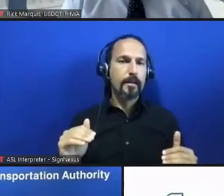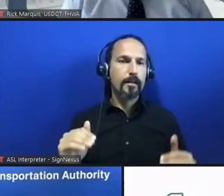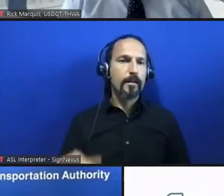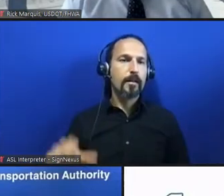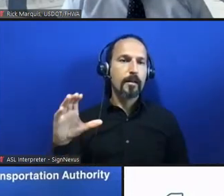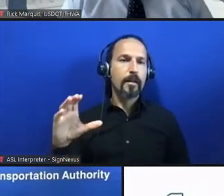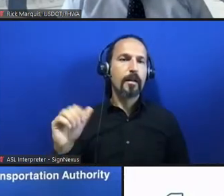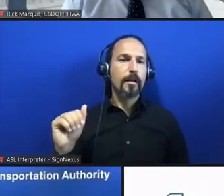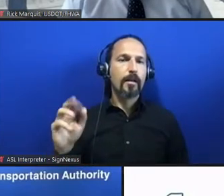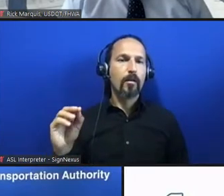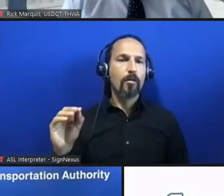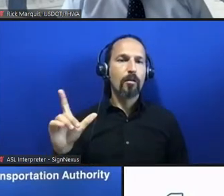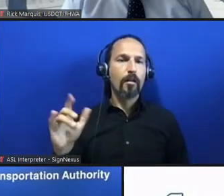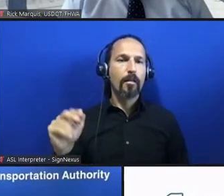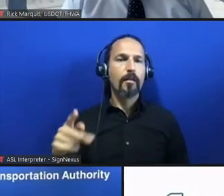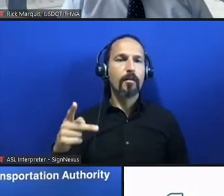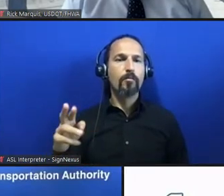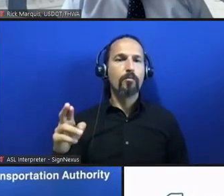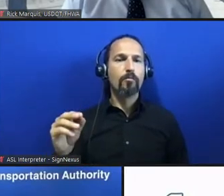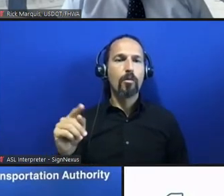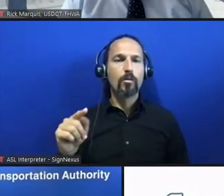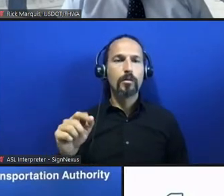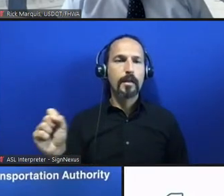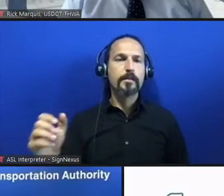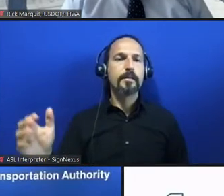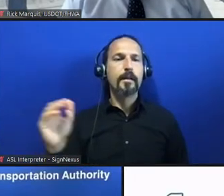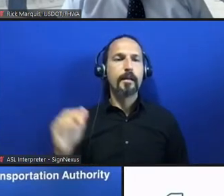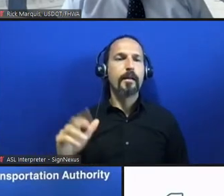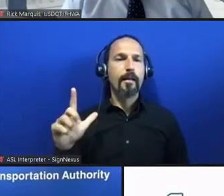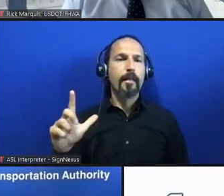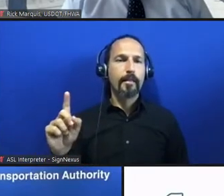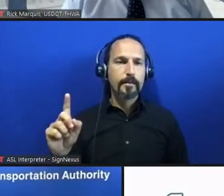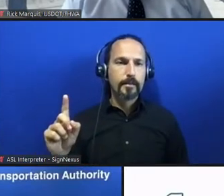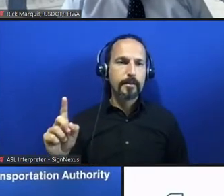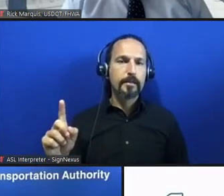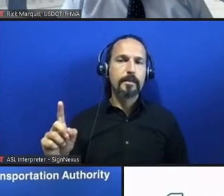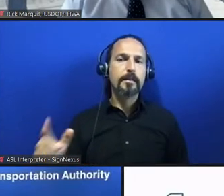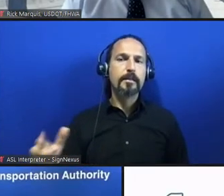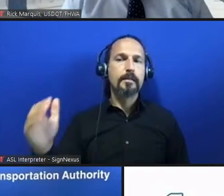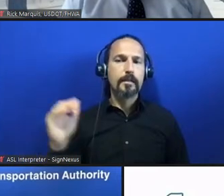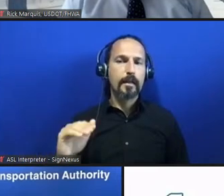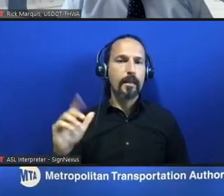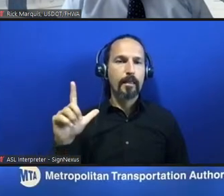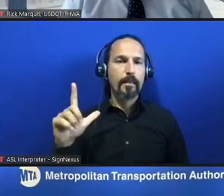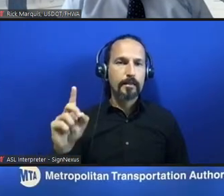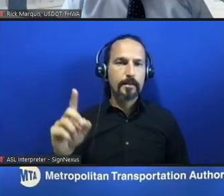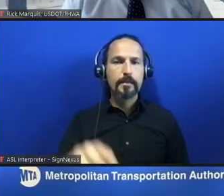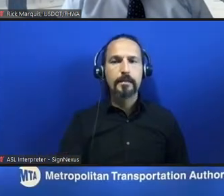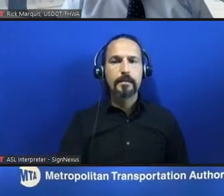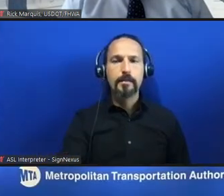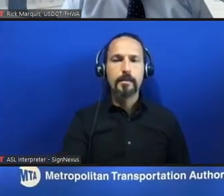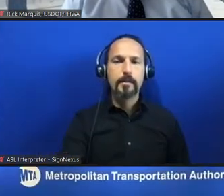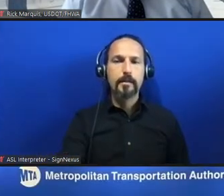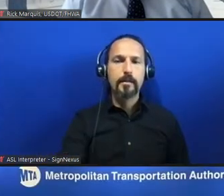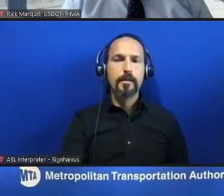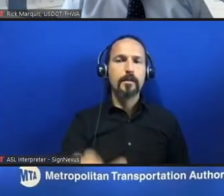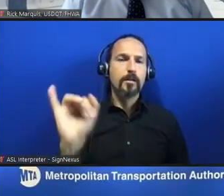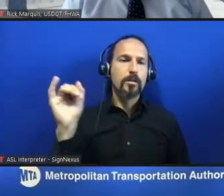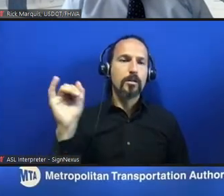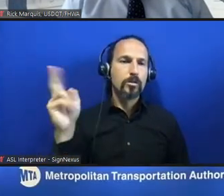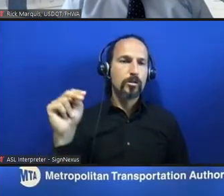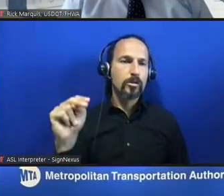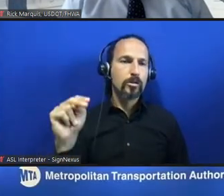Carolyn protas followed by LD our next speaker is LD followed by John